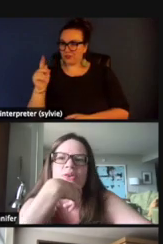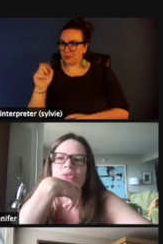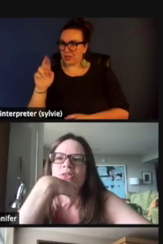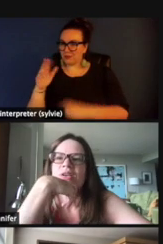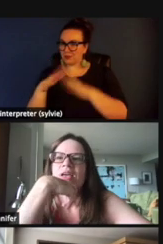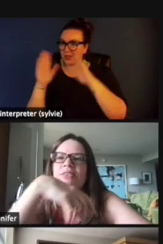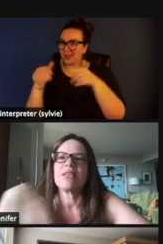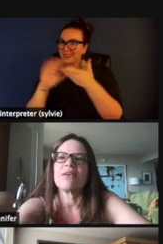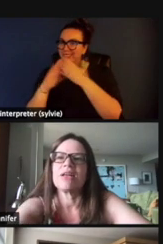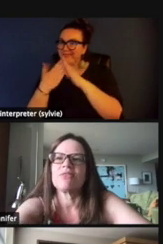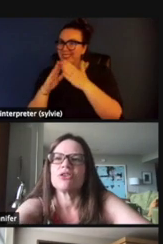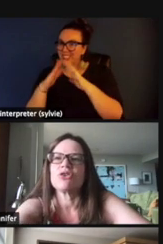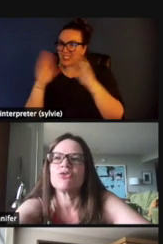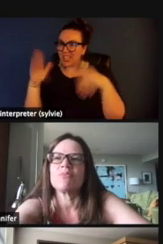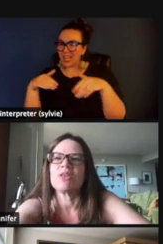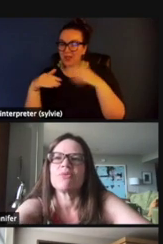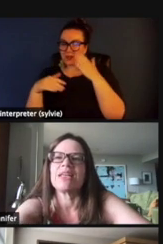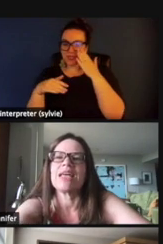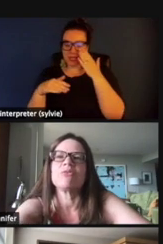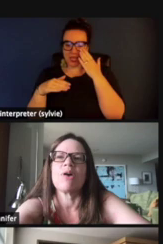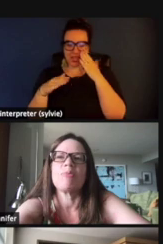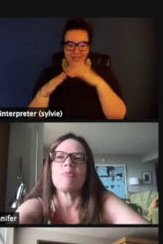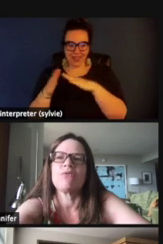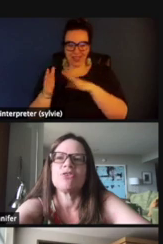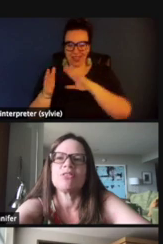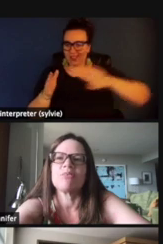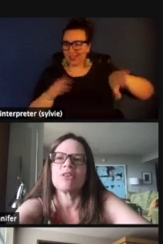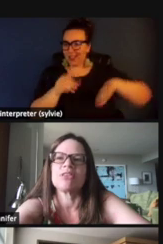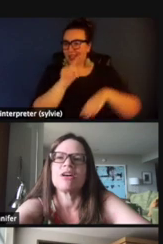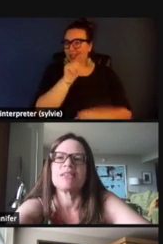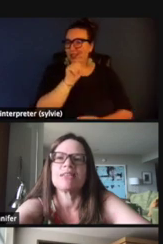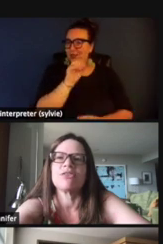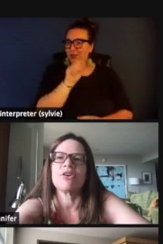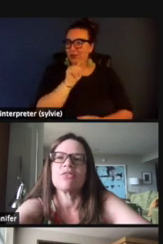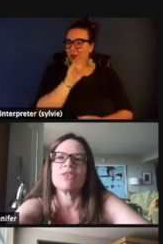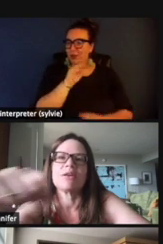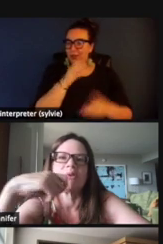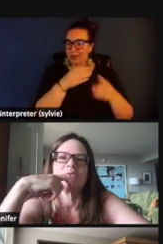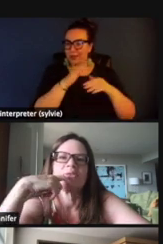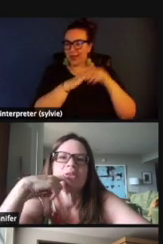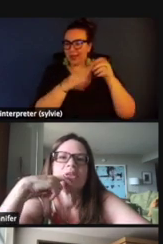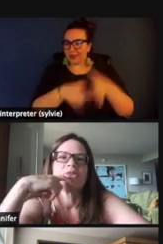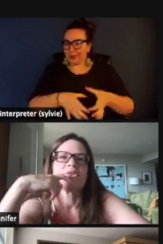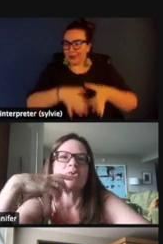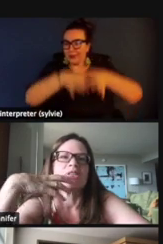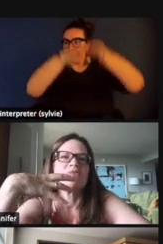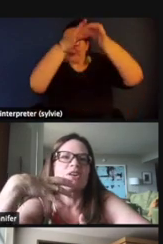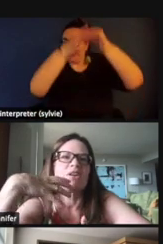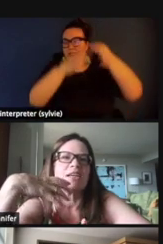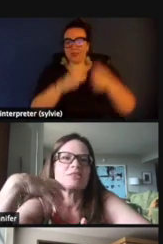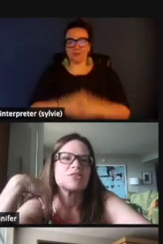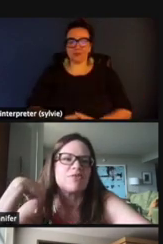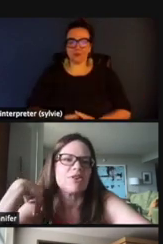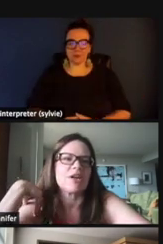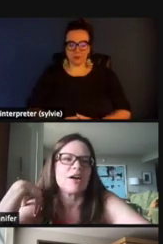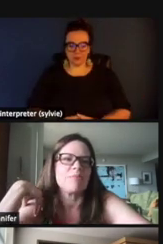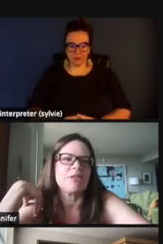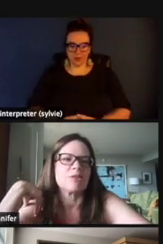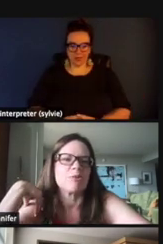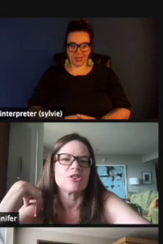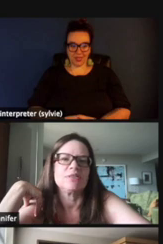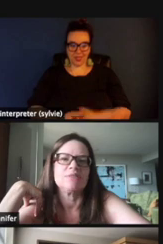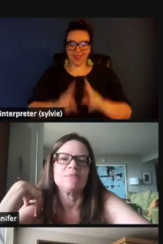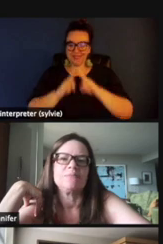village house. And then they have kind of like a totem thing, right? Again, up above, you can see, right, the tongue is out on the thing above. So it's just a very